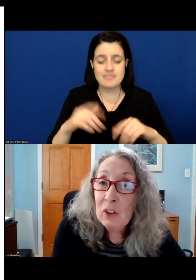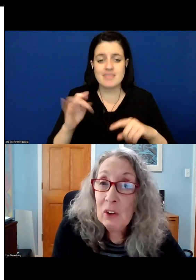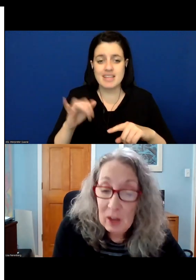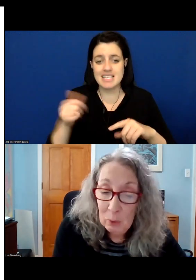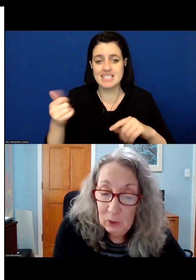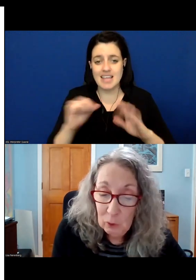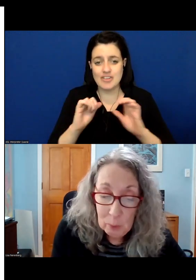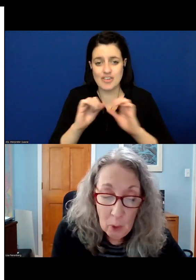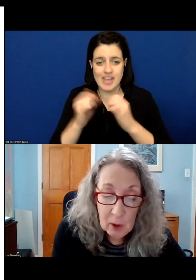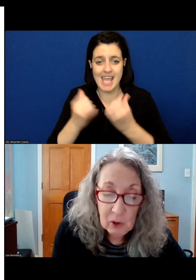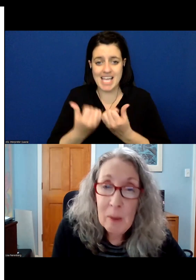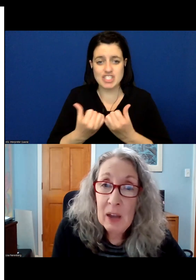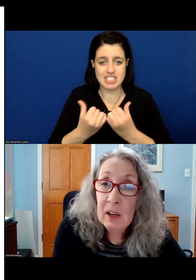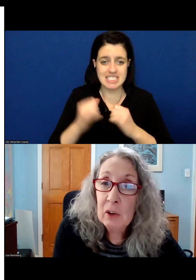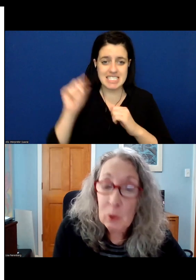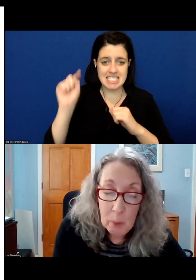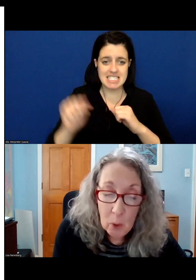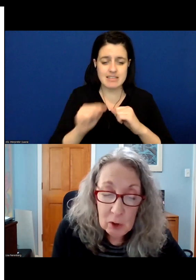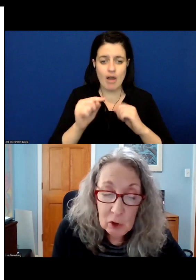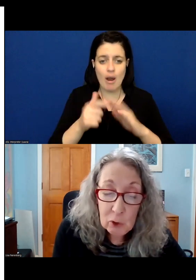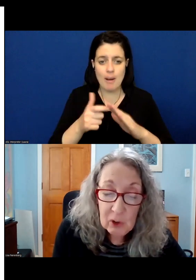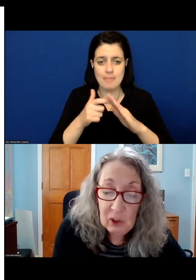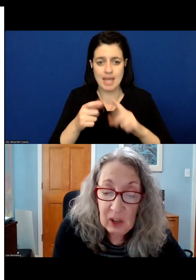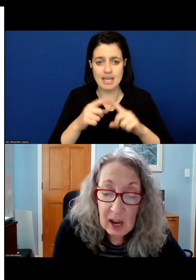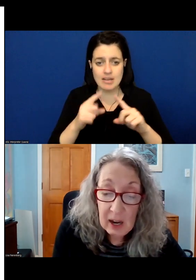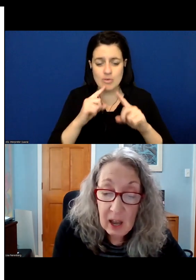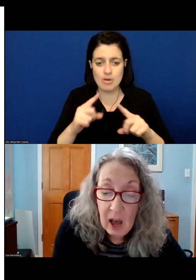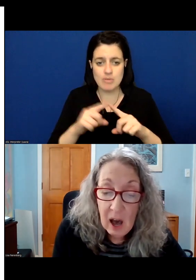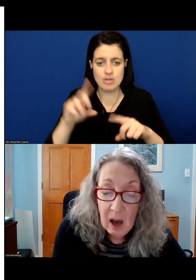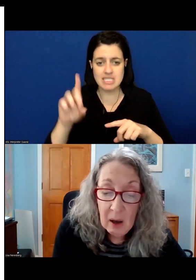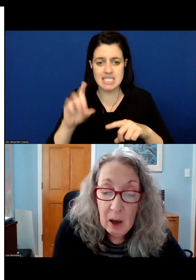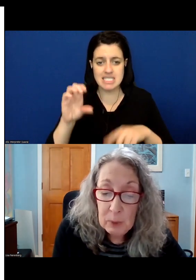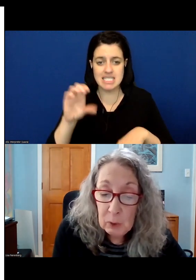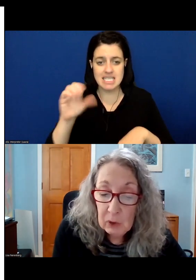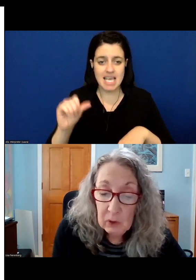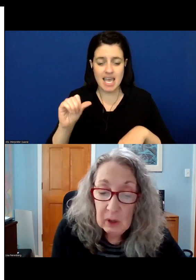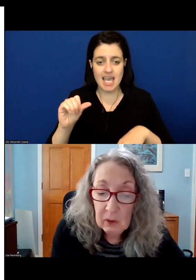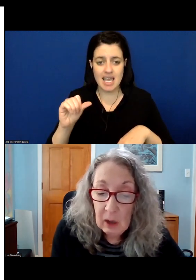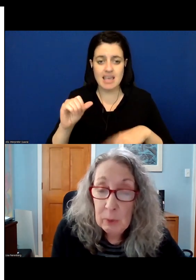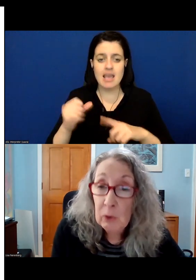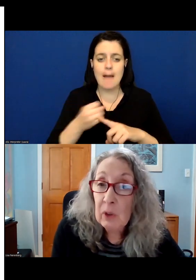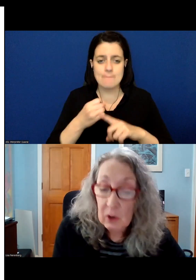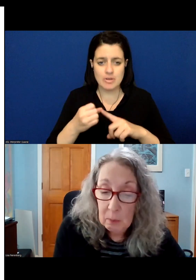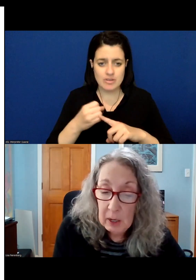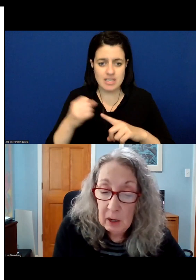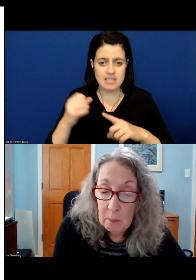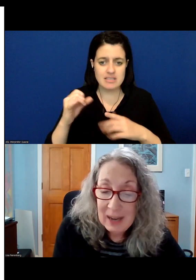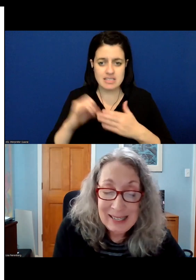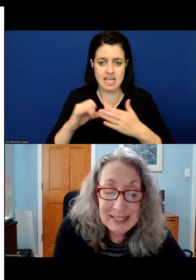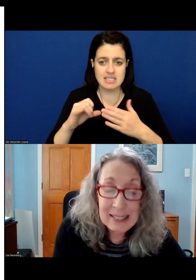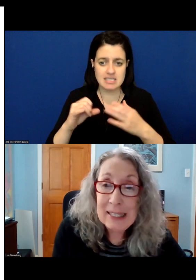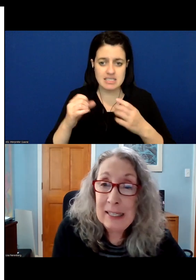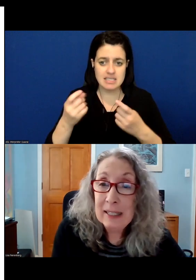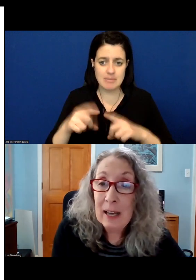other agencies that receive reports are mandated to report to DCA abuse that's committed